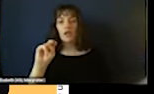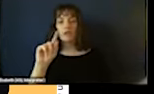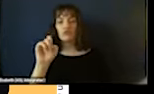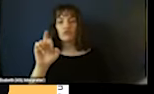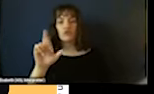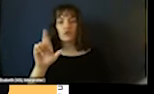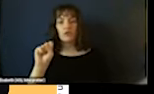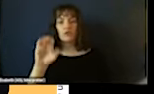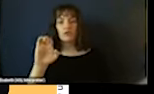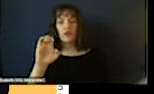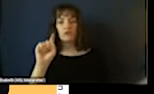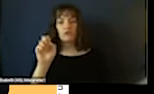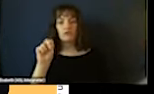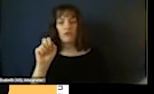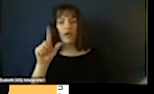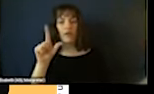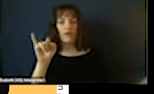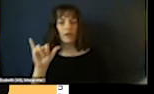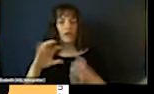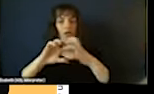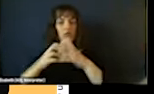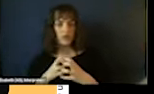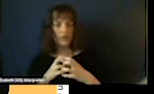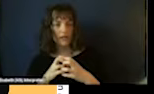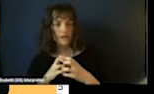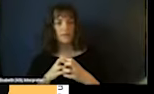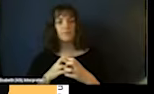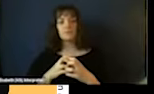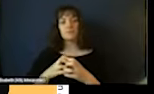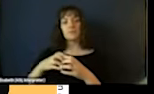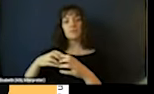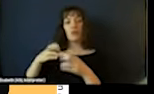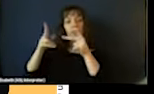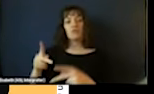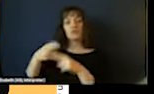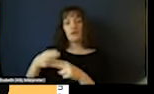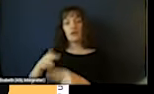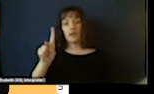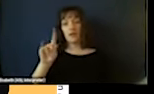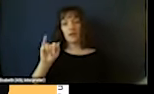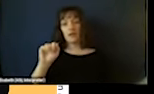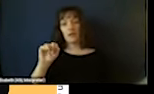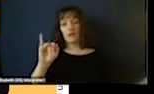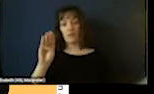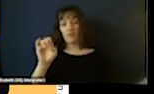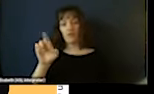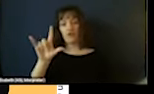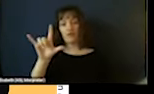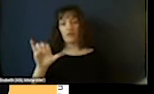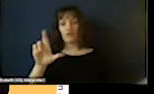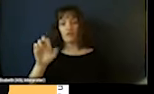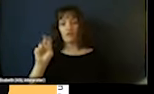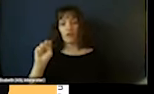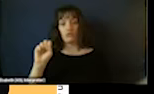Kimberly Crenshaw, and it is the framework that the overlap of various social identities contributes to the specific type